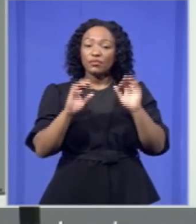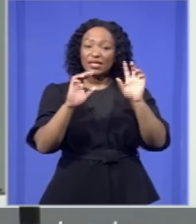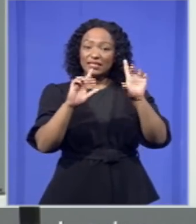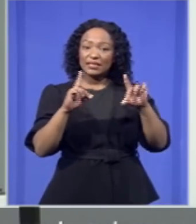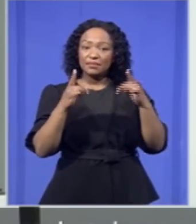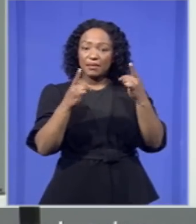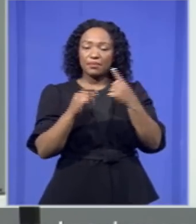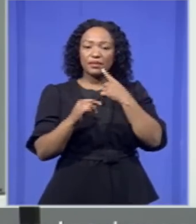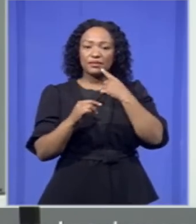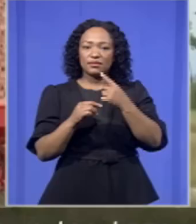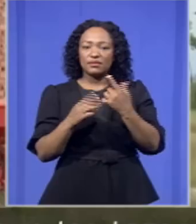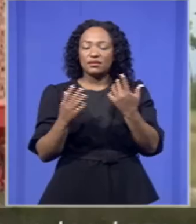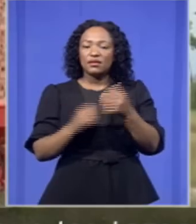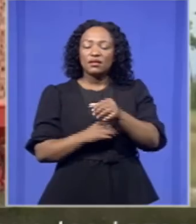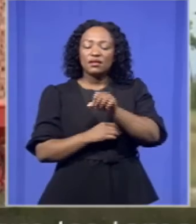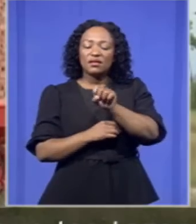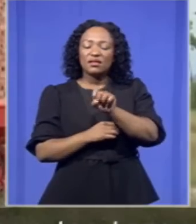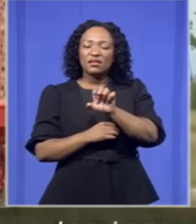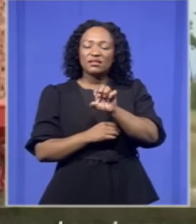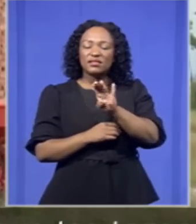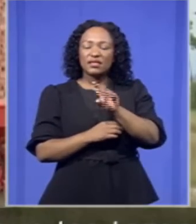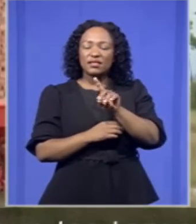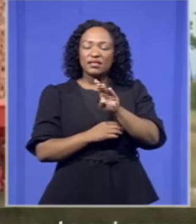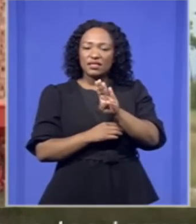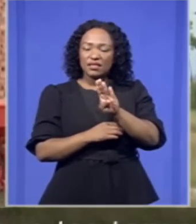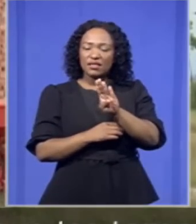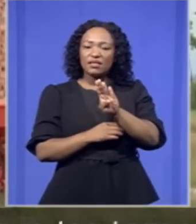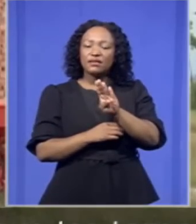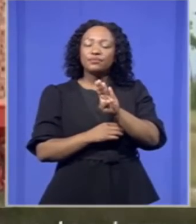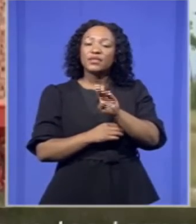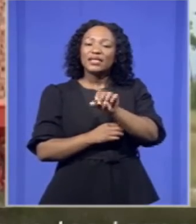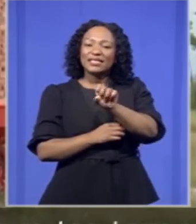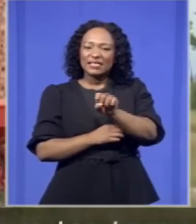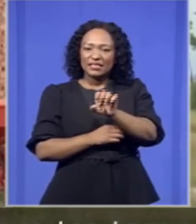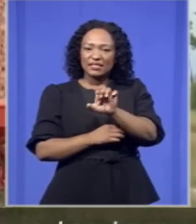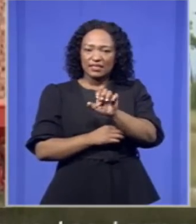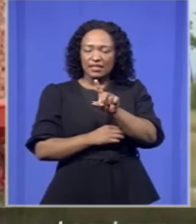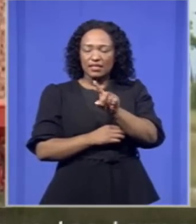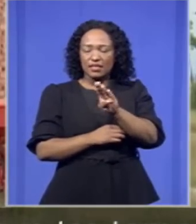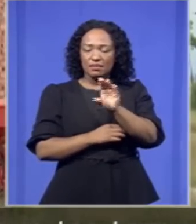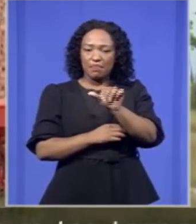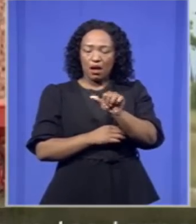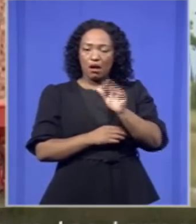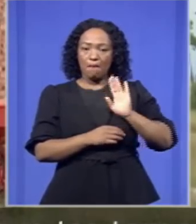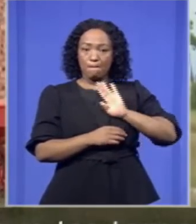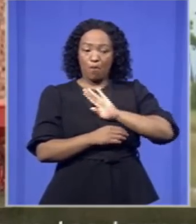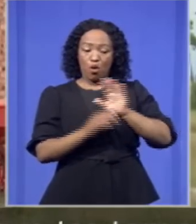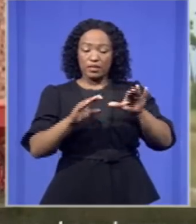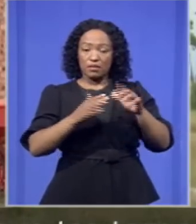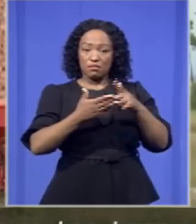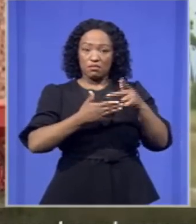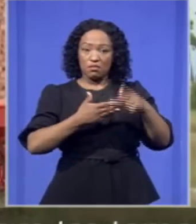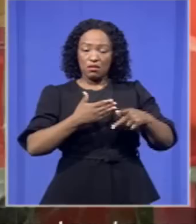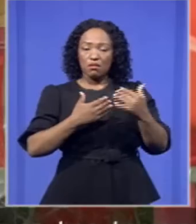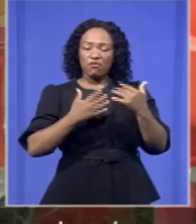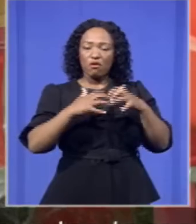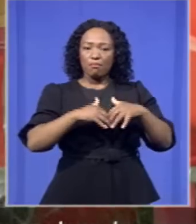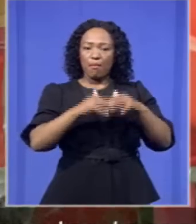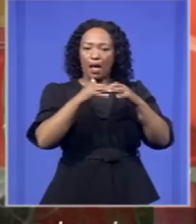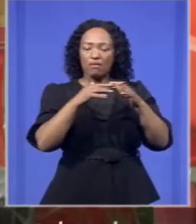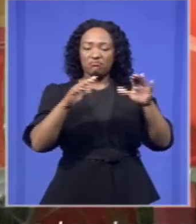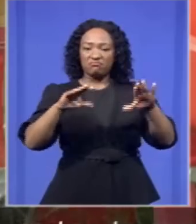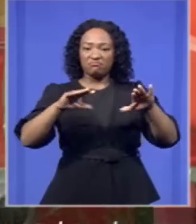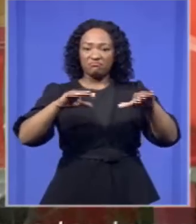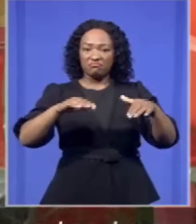eno le re ke Sediba Secondary Cooperative, boto e tlhalosang projeke eno e lefapha le neng le tlhoma kwa tshimologong e